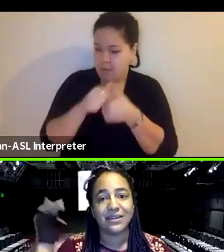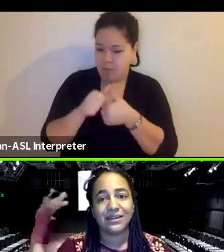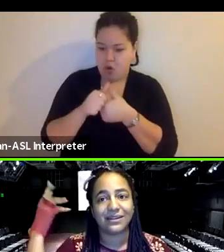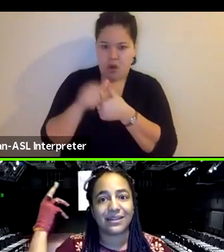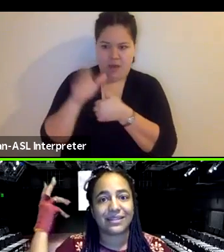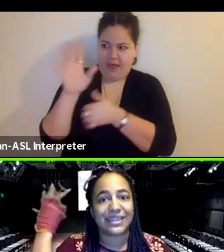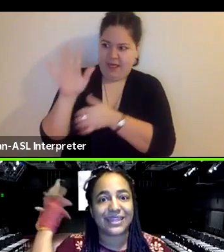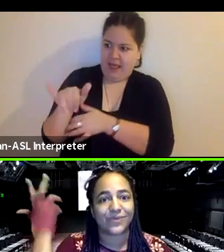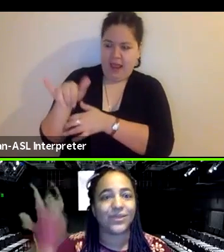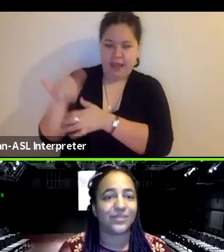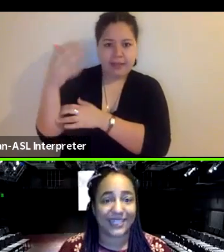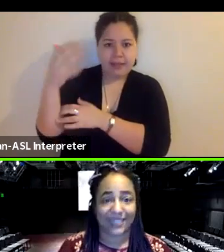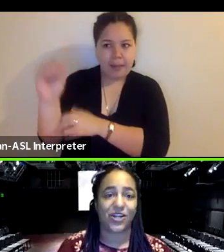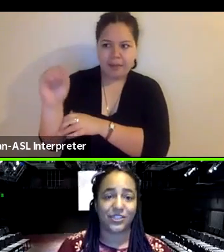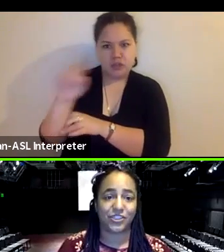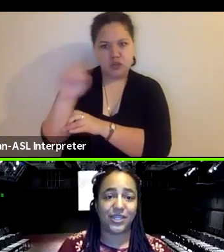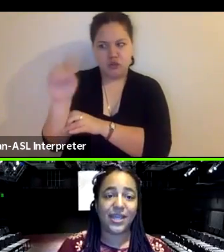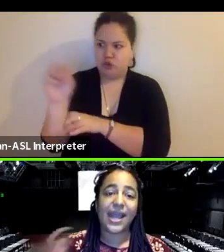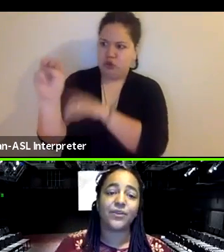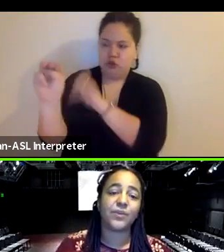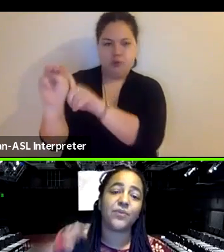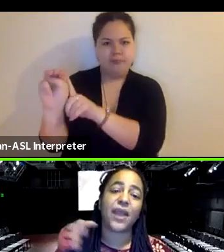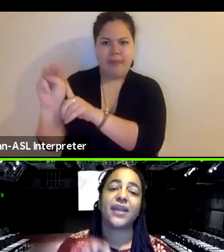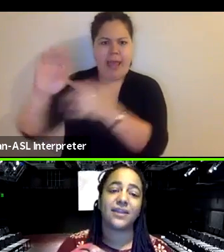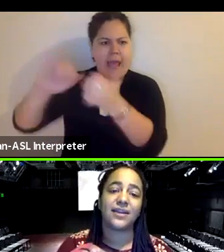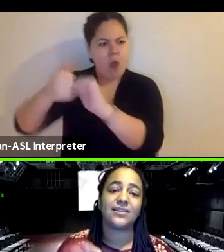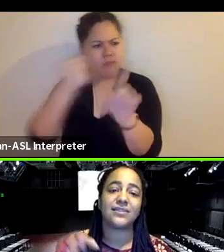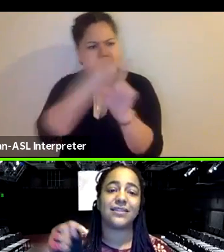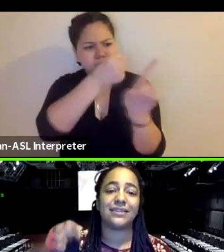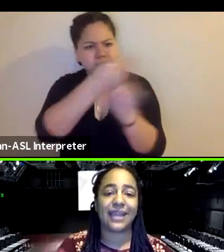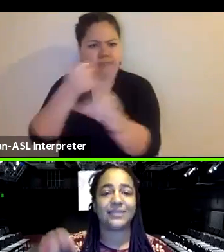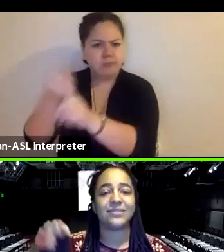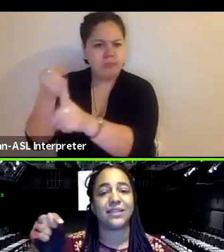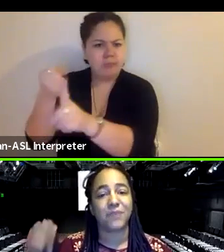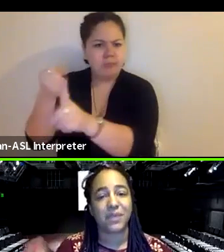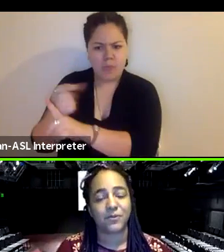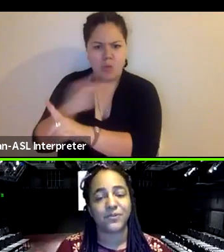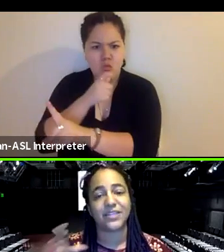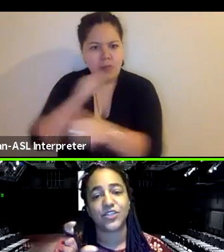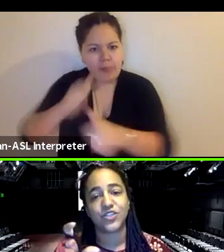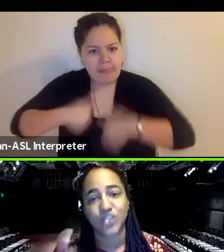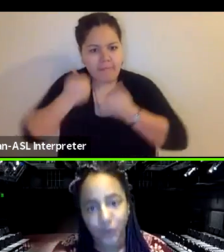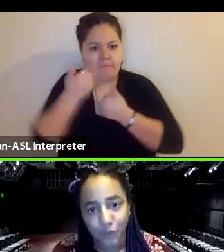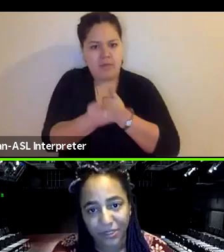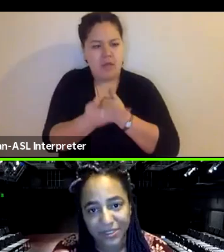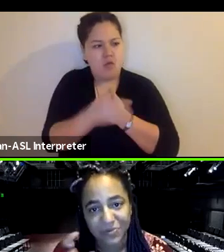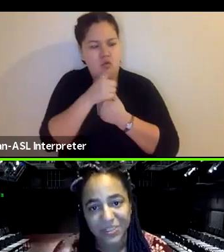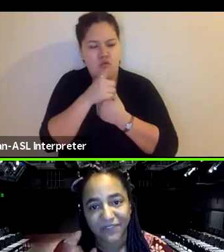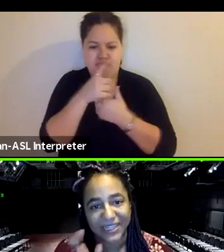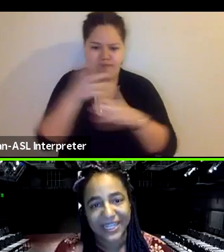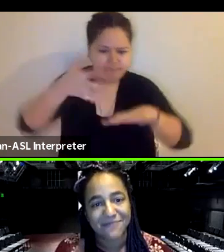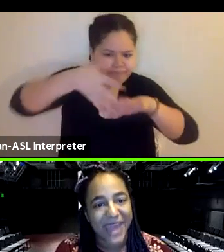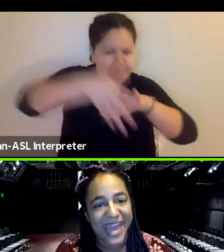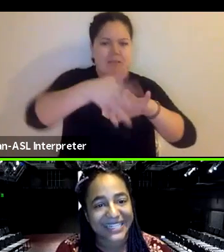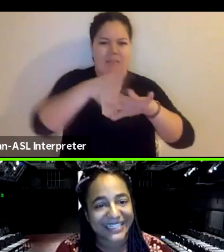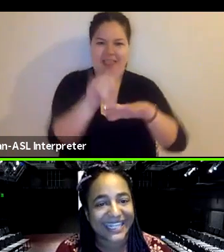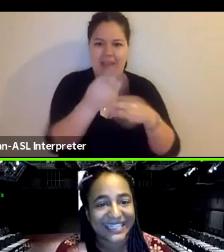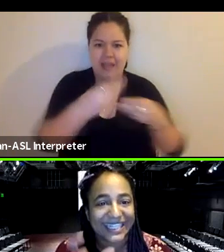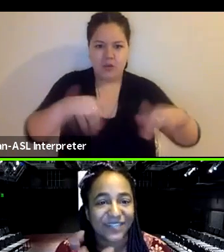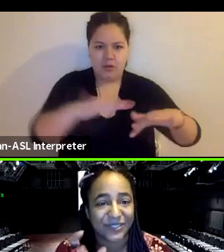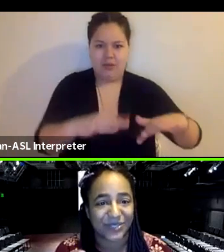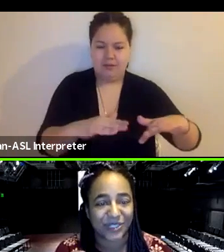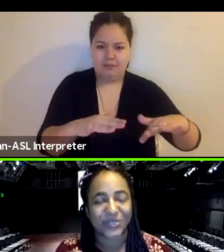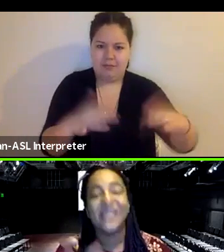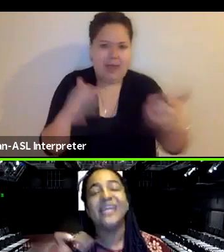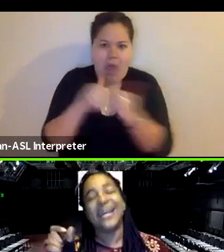this ethereal technology? How do we recognize the lands and peoples that Zoom specifically impacts in